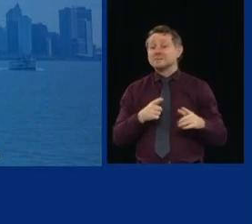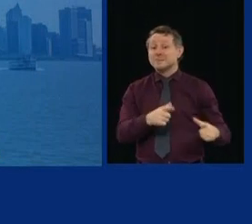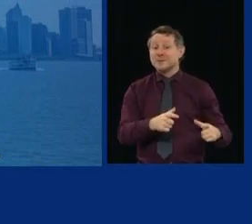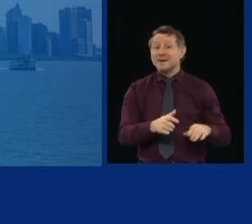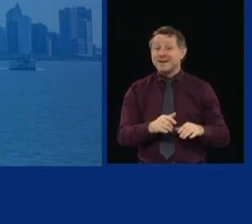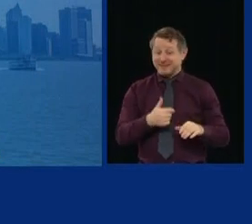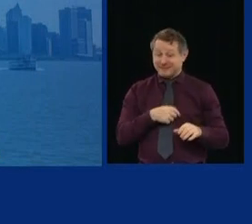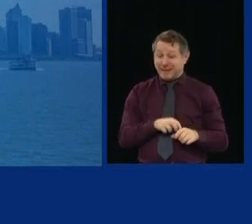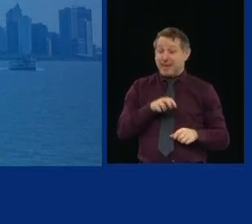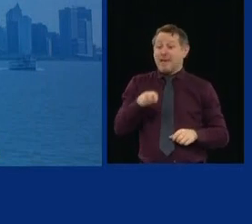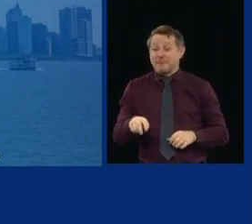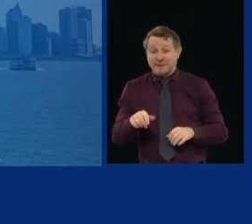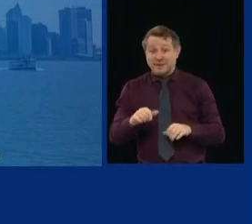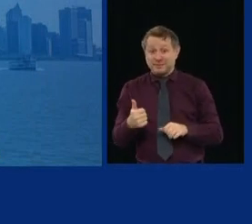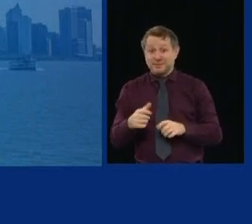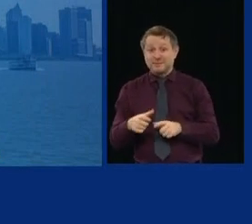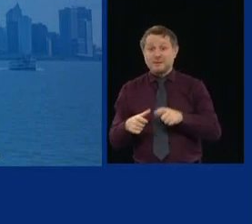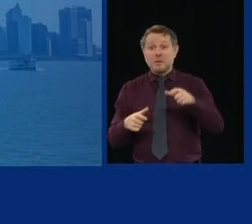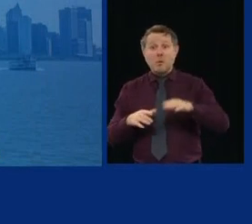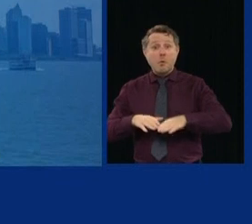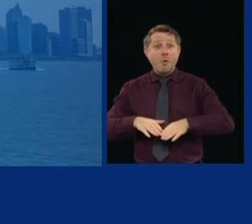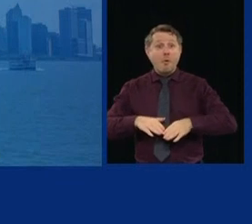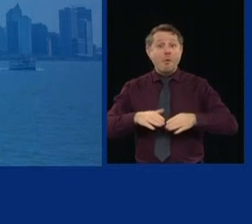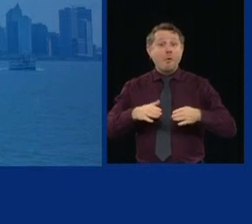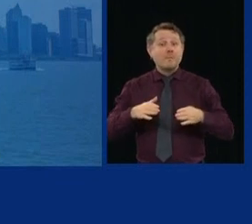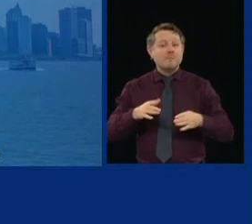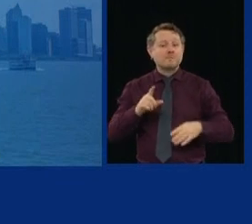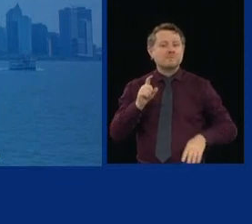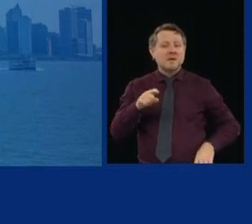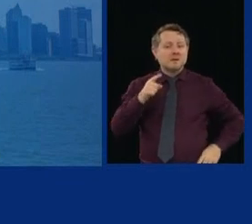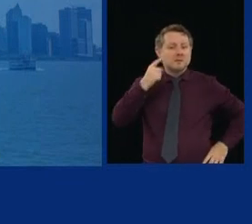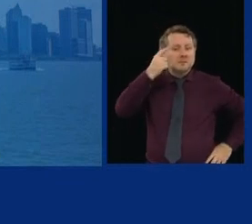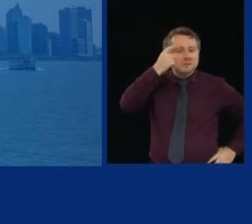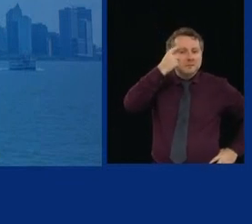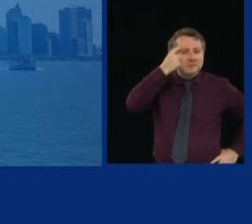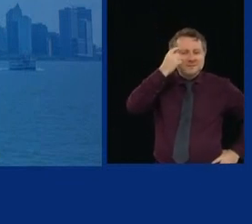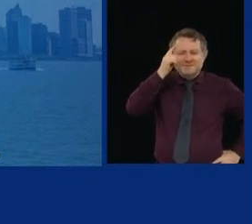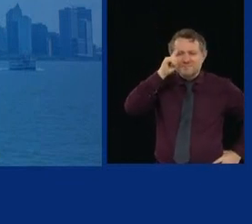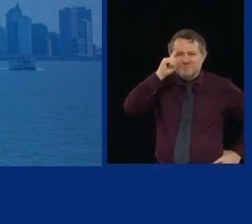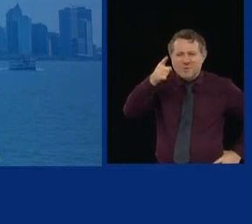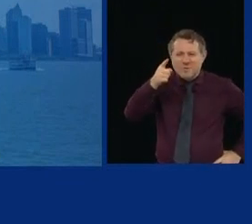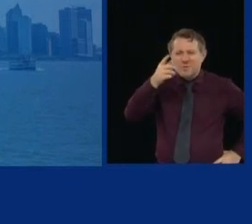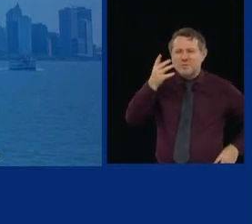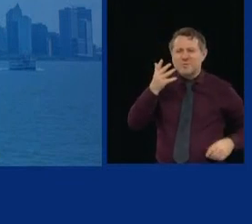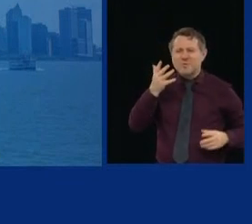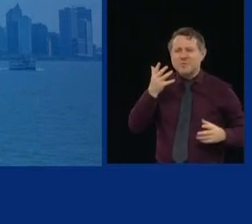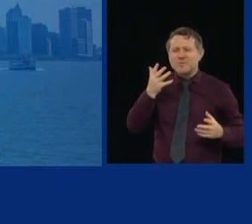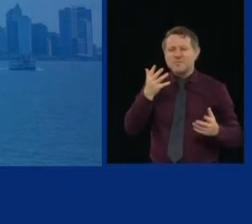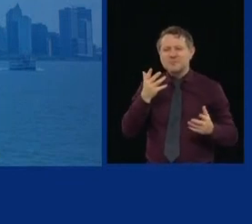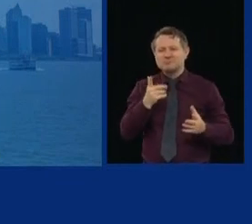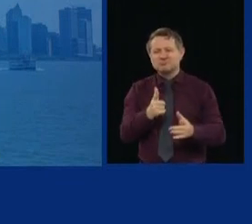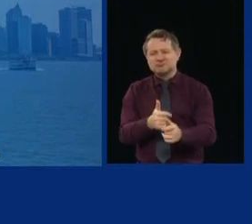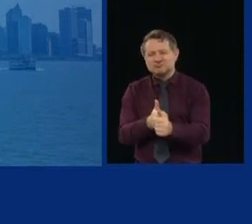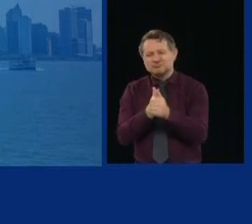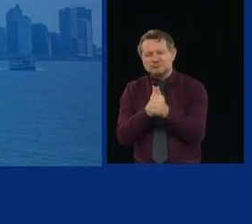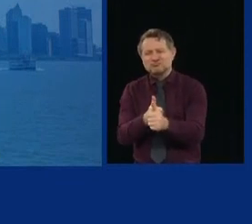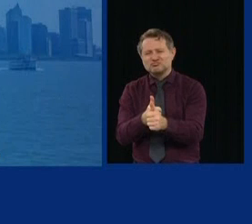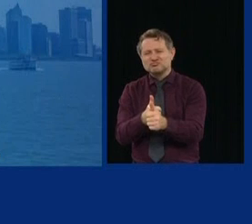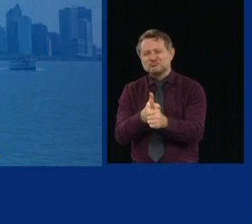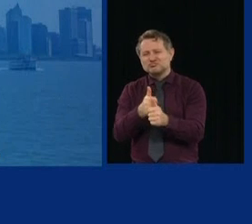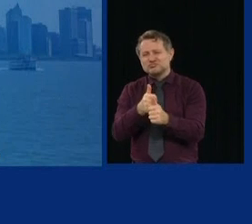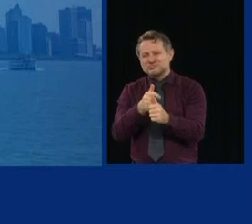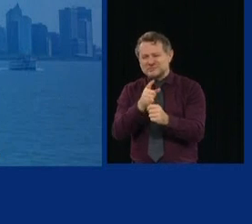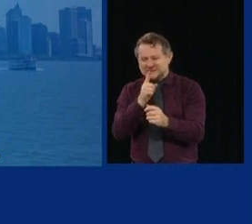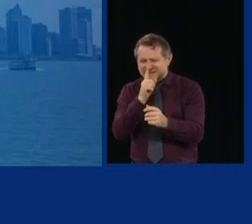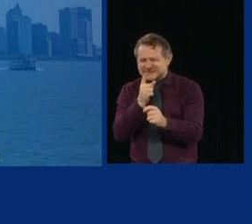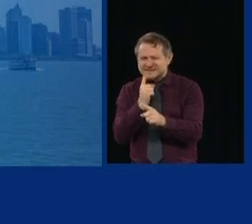it intelligently and do it with discipline and not with emotion. And government has to be there and government